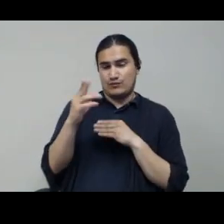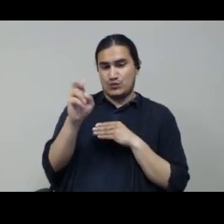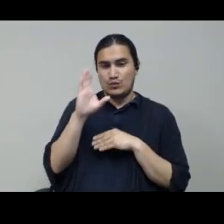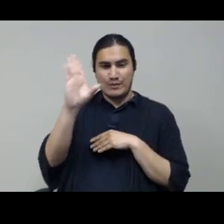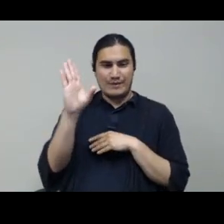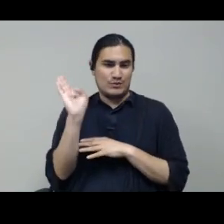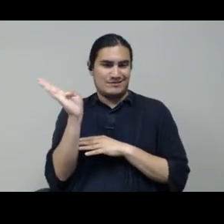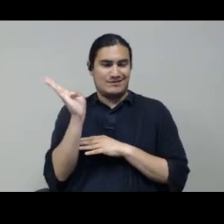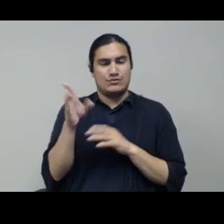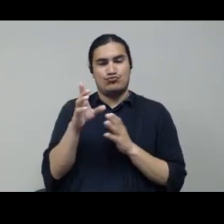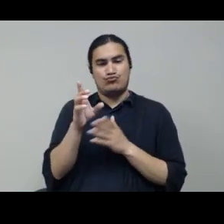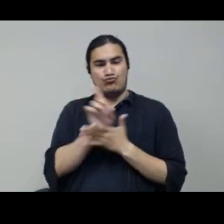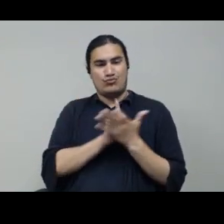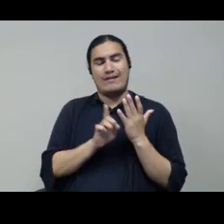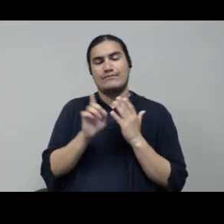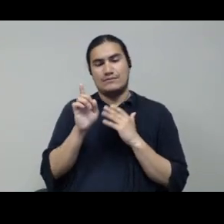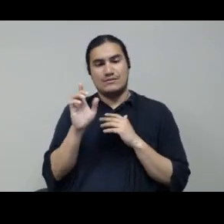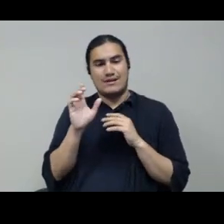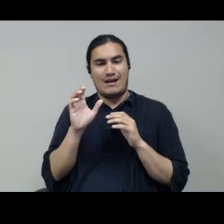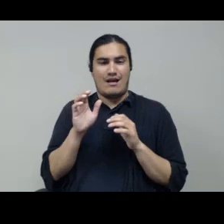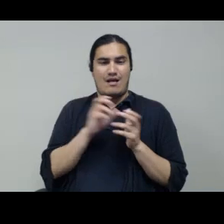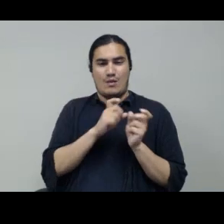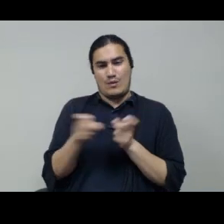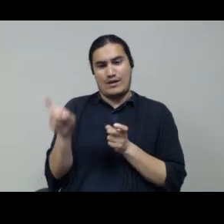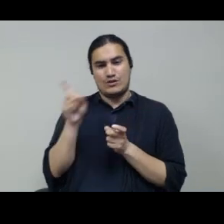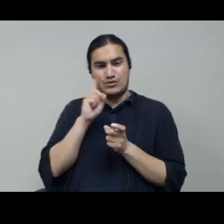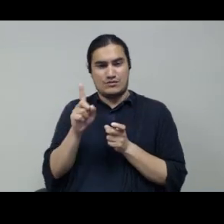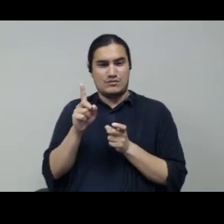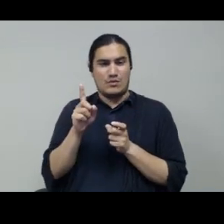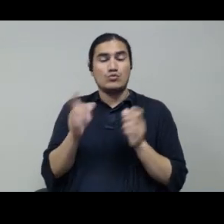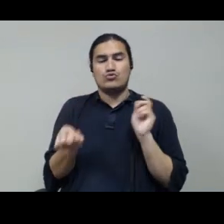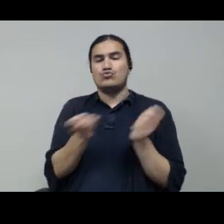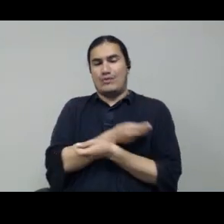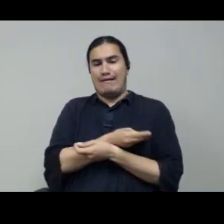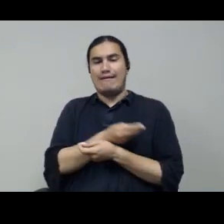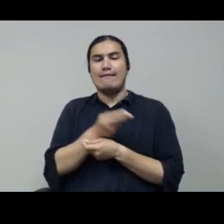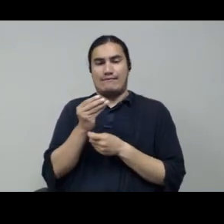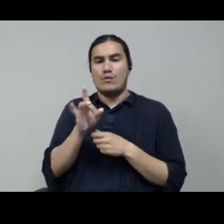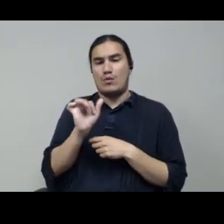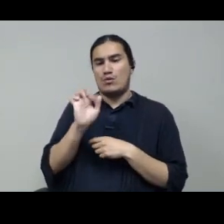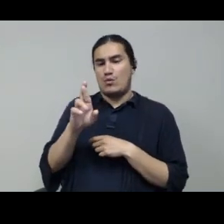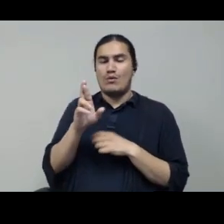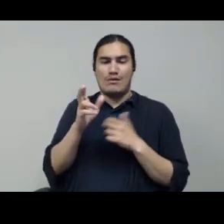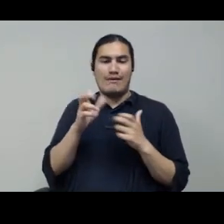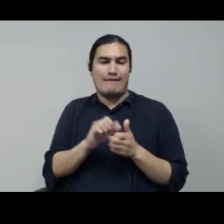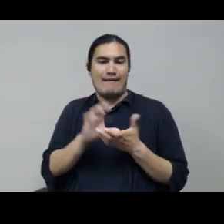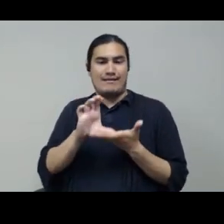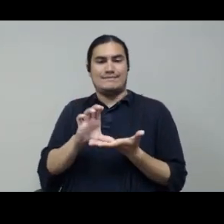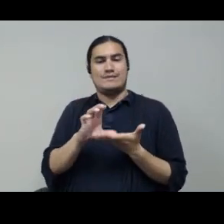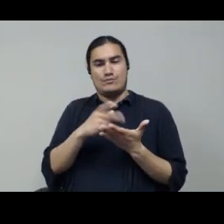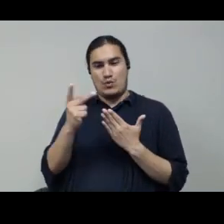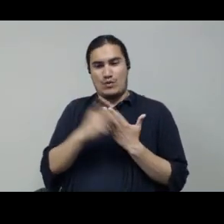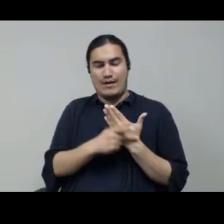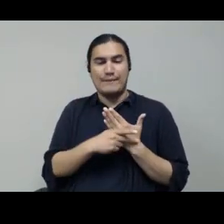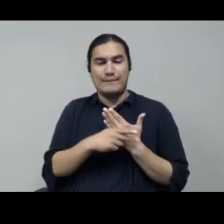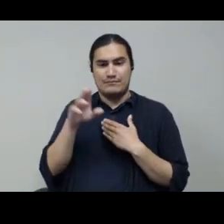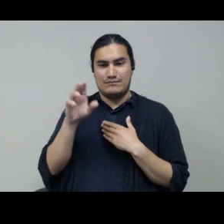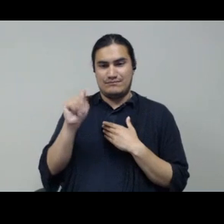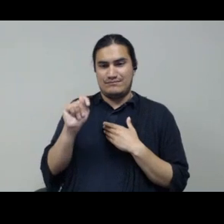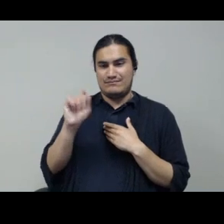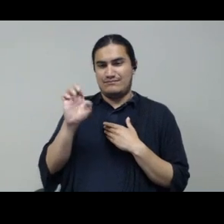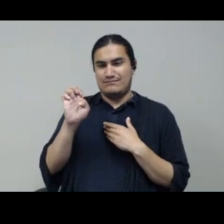you the draft Trade Corridor Enhancement Program Fund Estimate for the next cycle of projects, as well as we'll be presenting you the draft